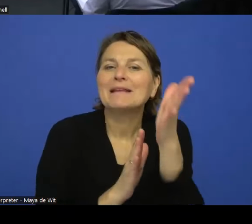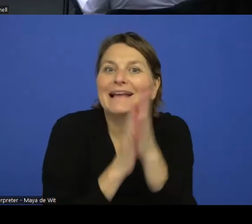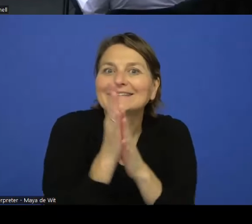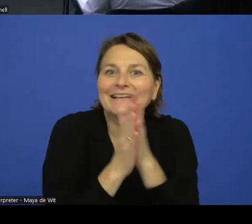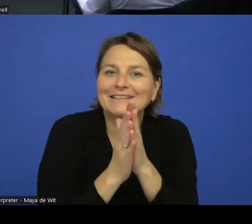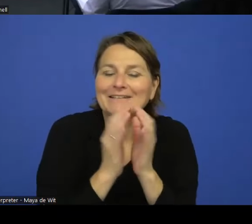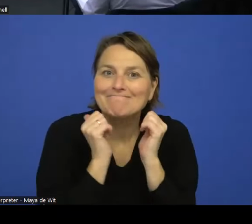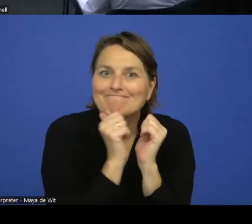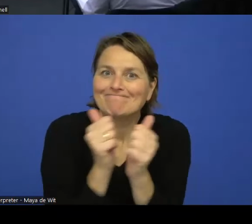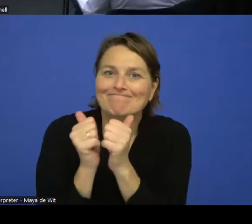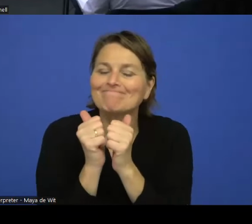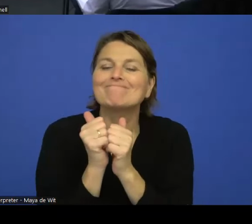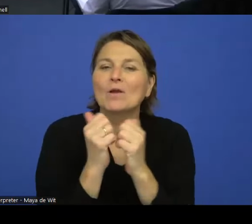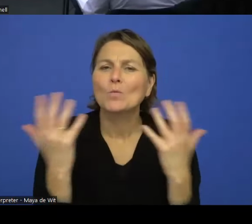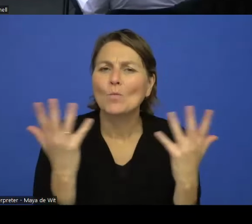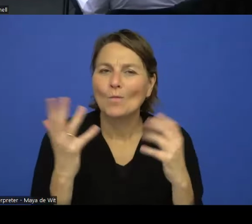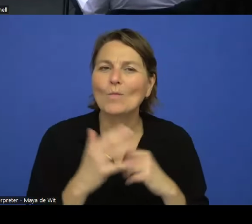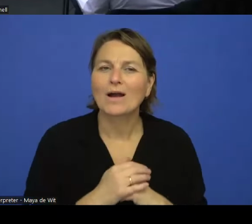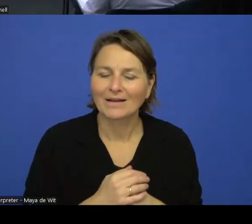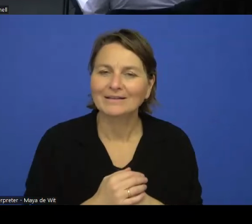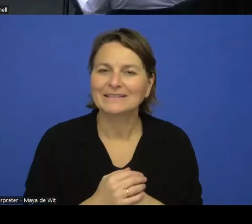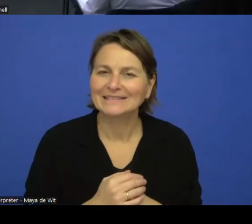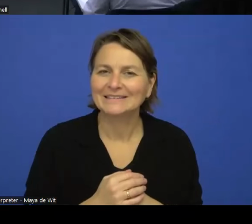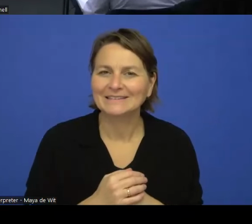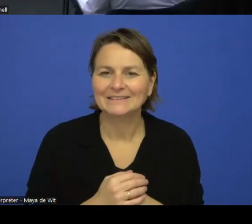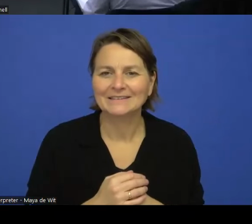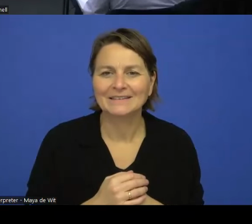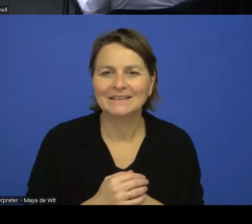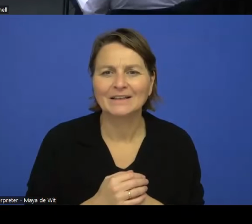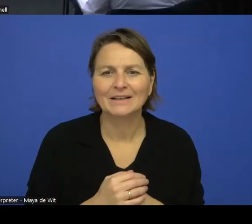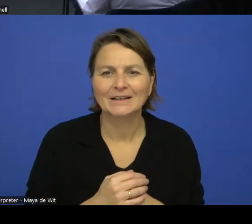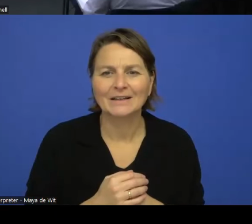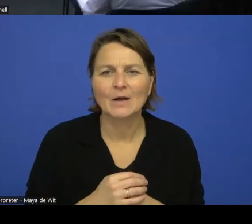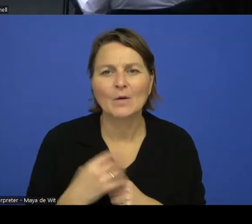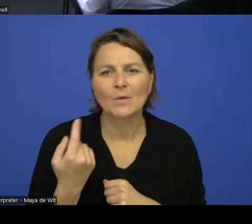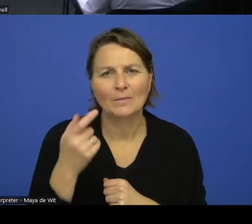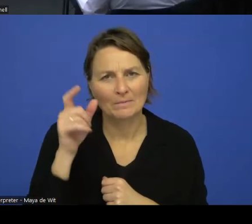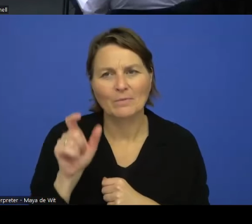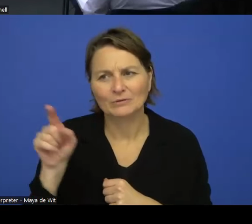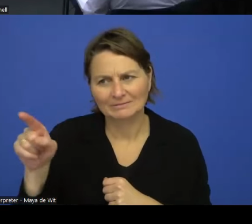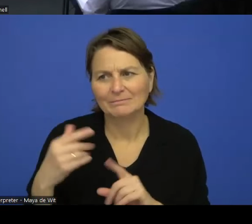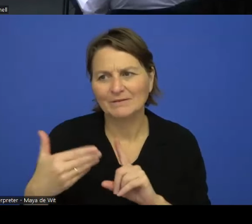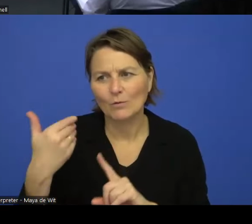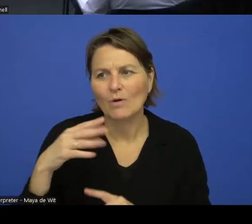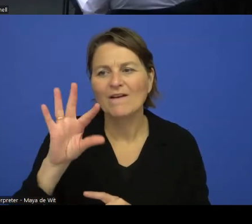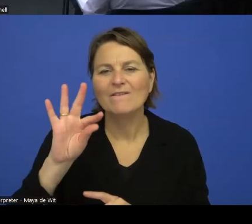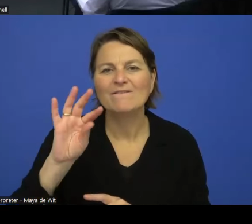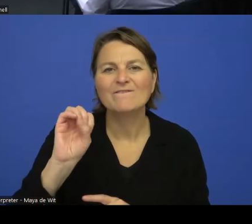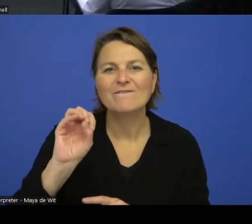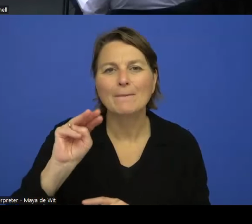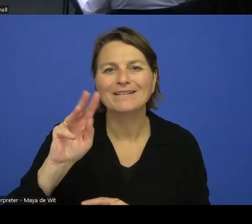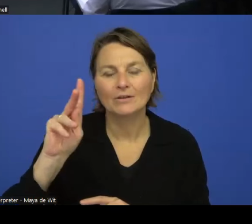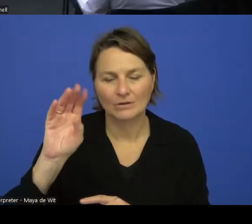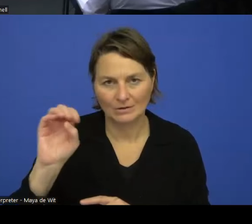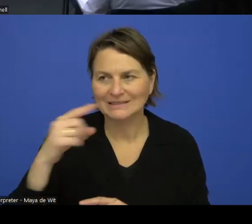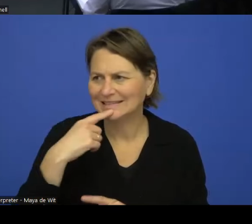precisely, I think, the line that that Femke gave. Actually, she sort of stole my thunder there, but in a very nice way, which is, the opportunity to work